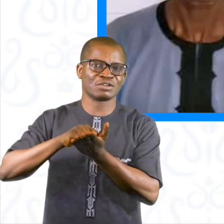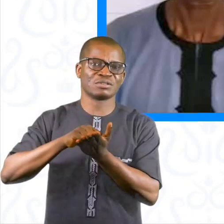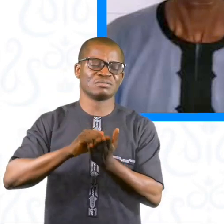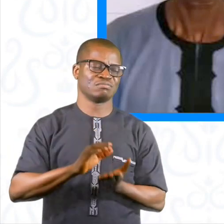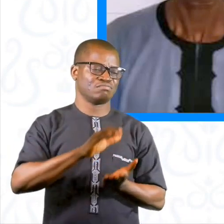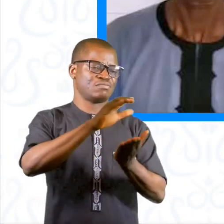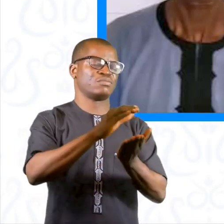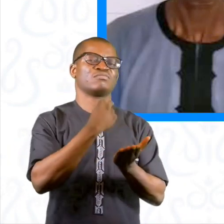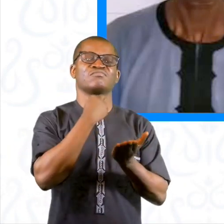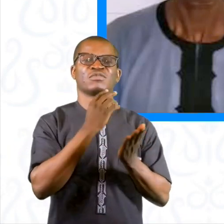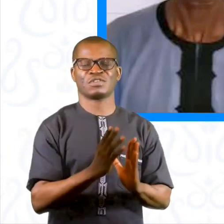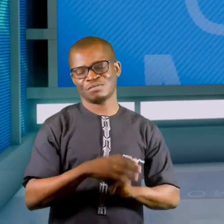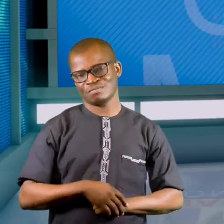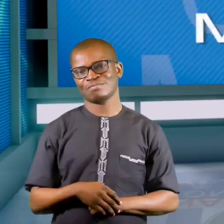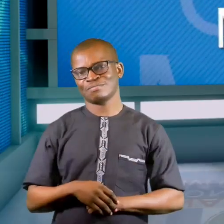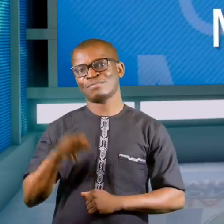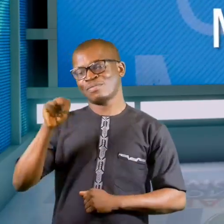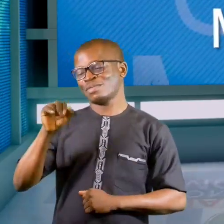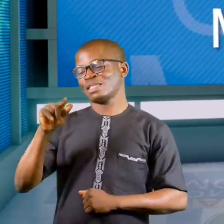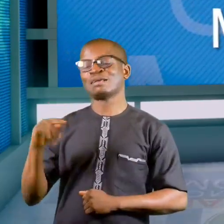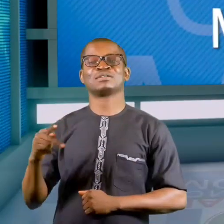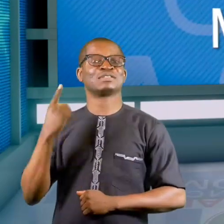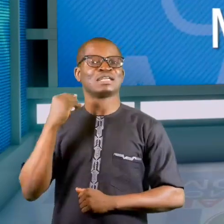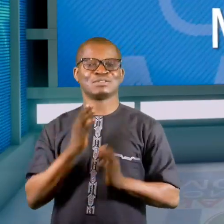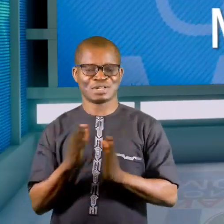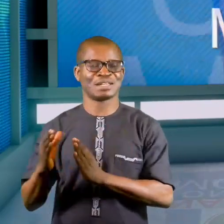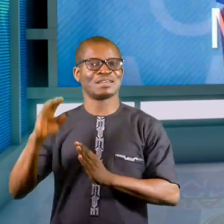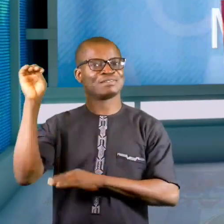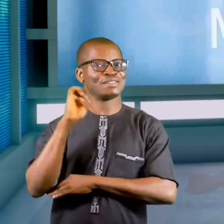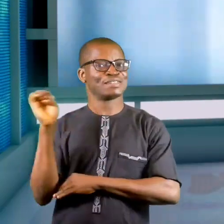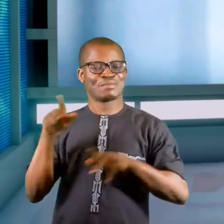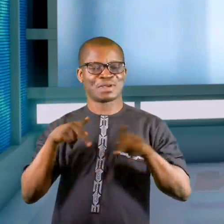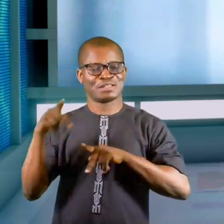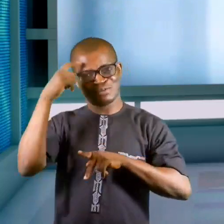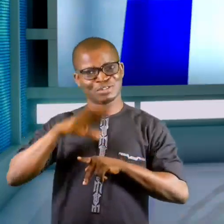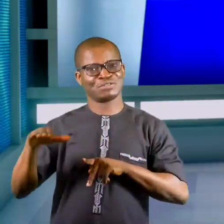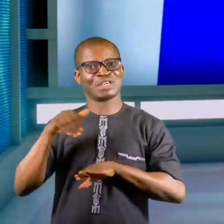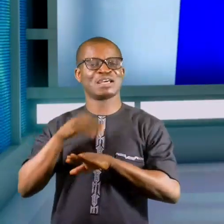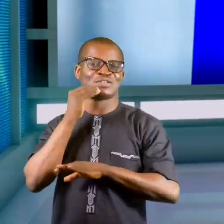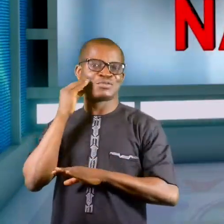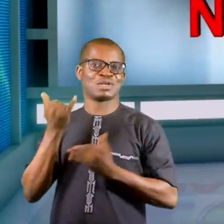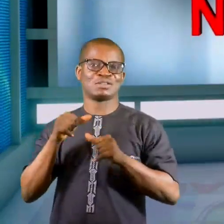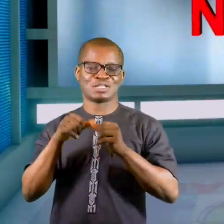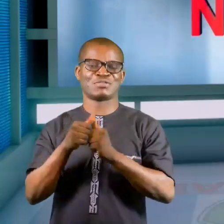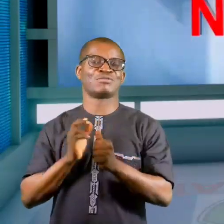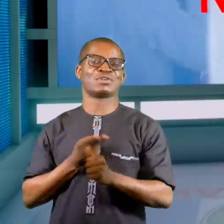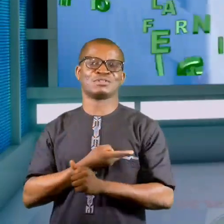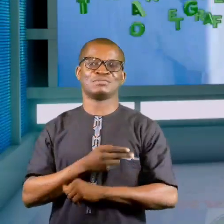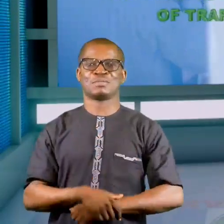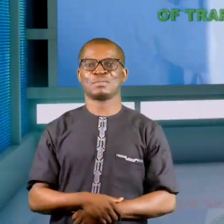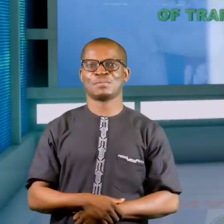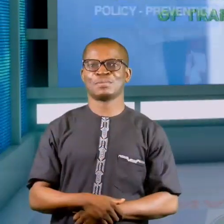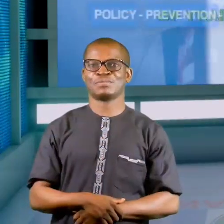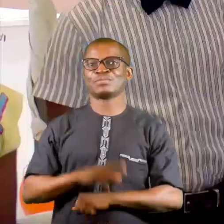as compensation to the victim. NAPTIP recently organized an Easter party for the children at the shelter. Stay with